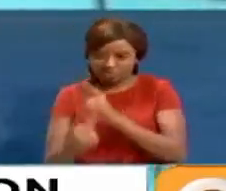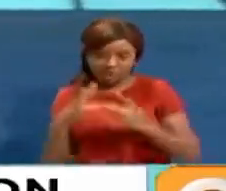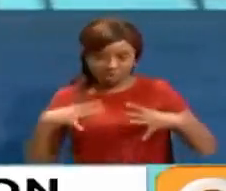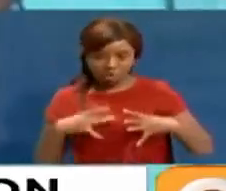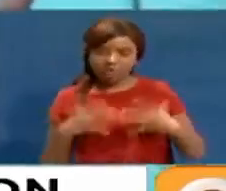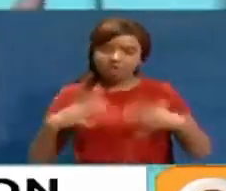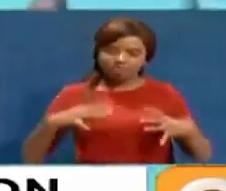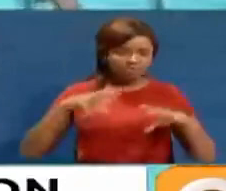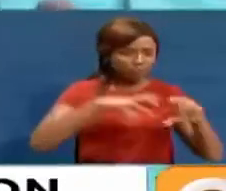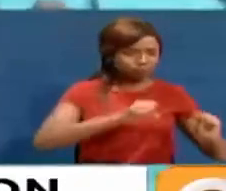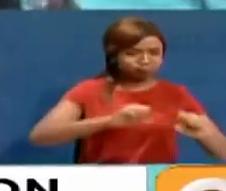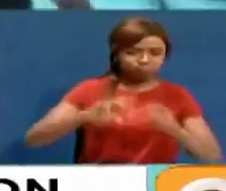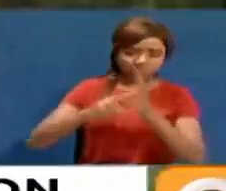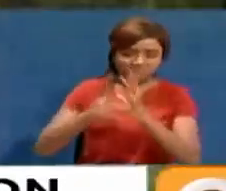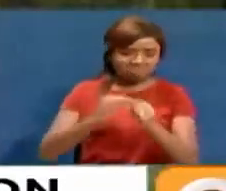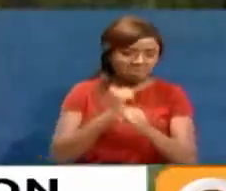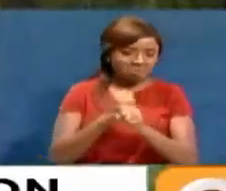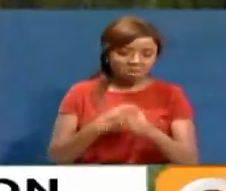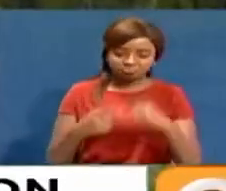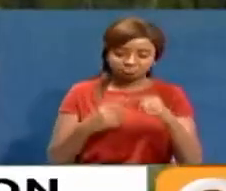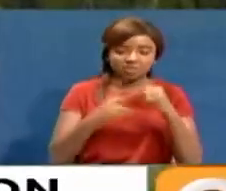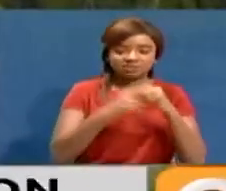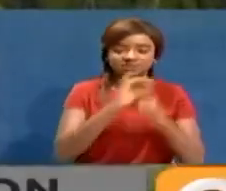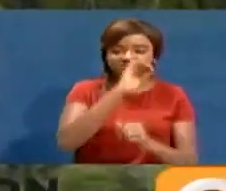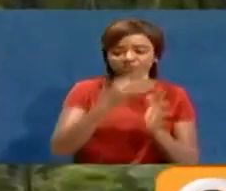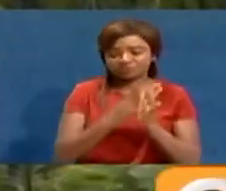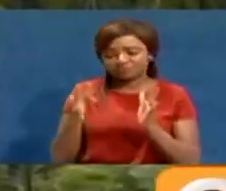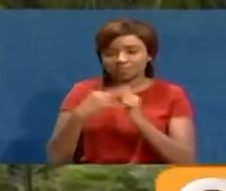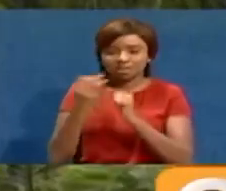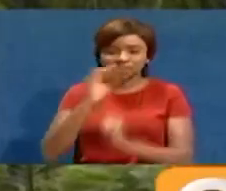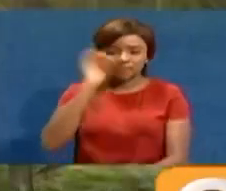operate at between 70 to 80%. Faisal Ahmed, Citizen TV, Nairobi.